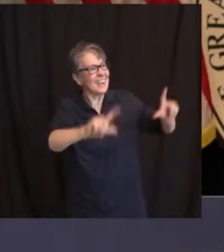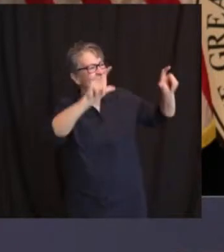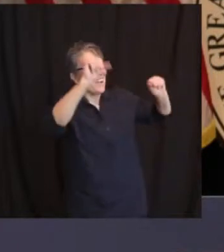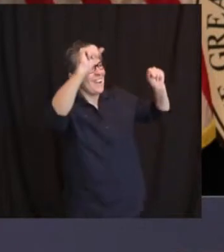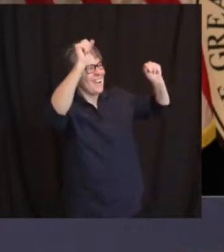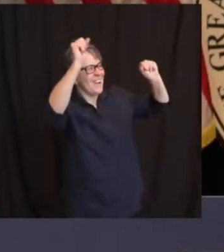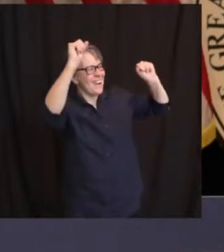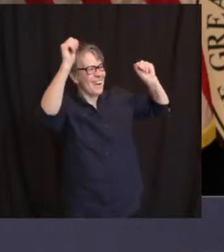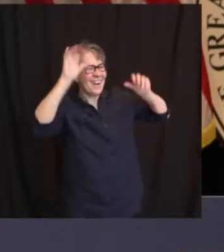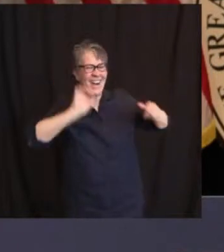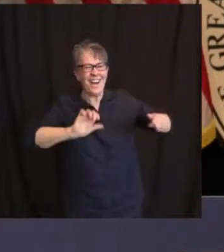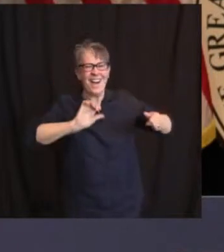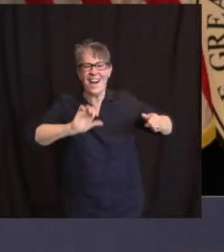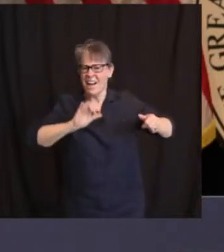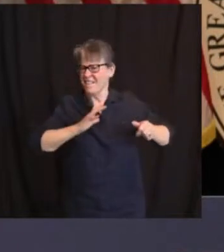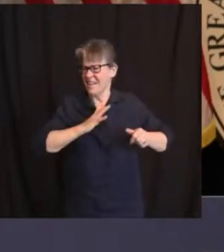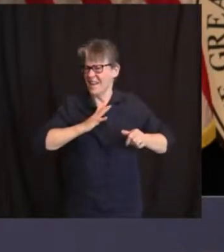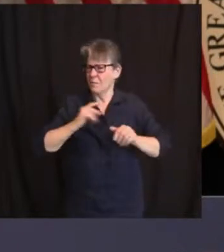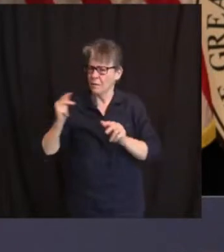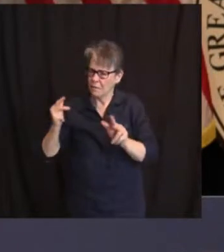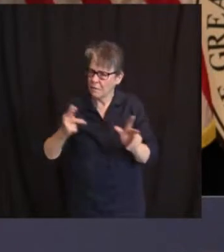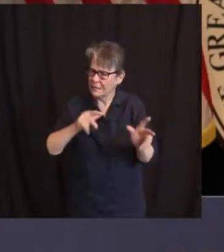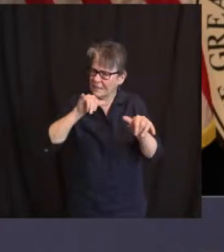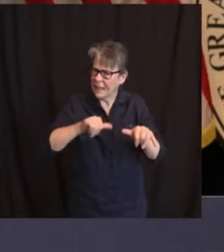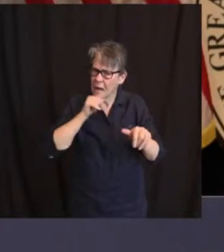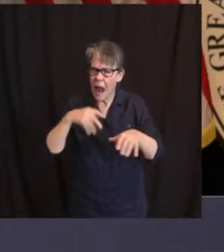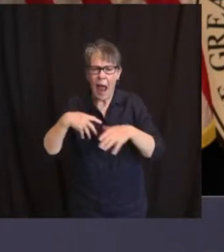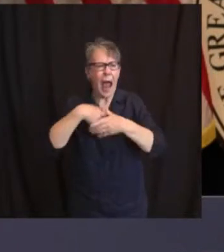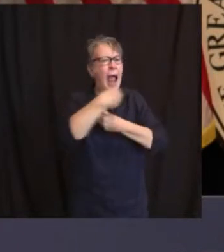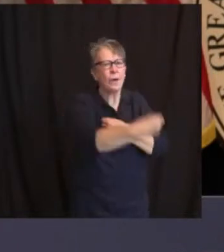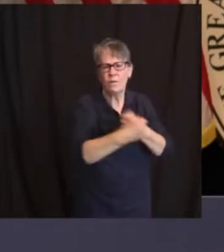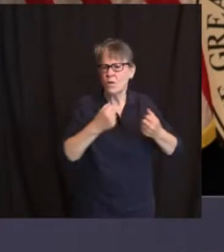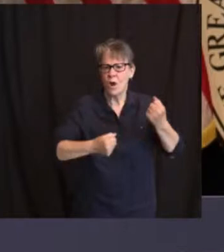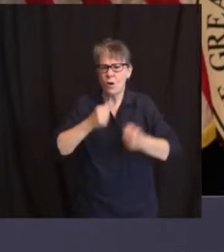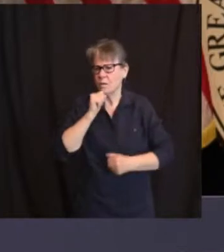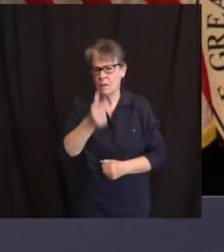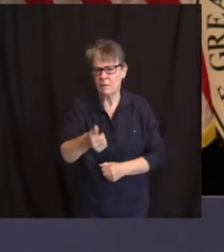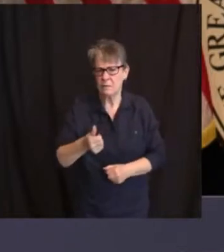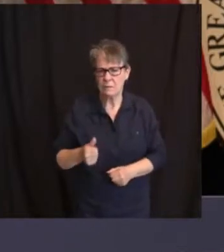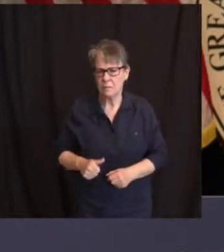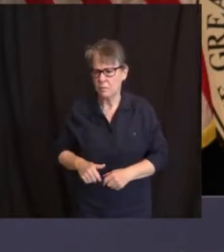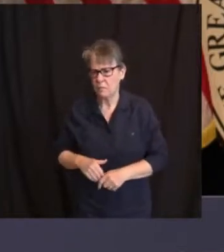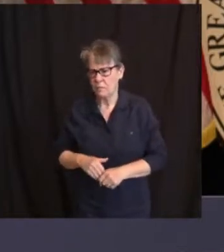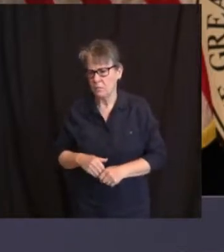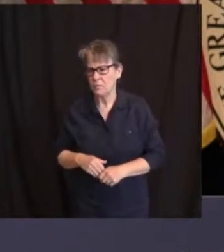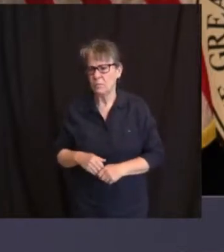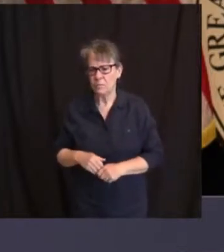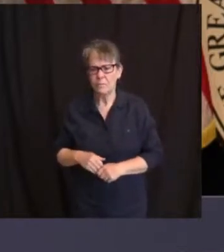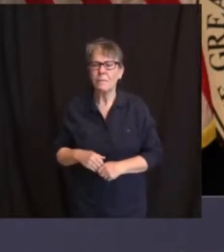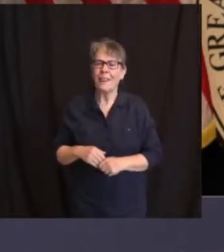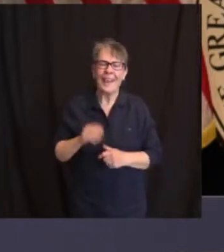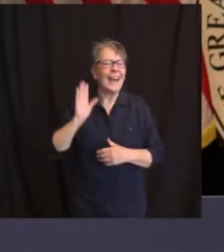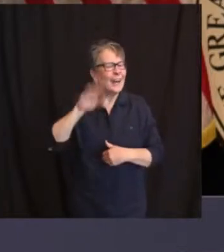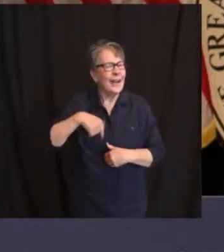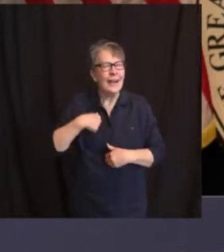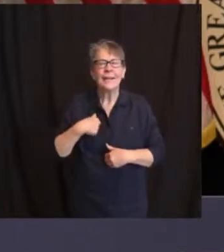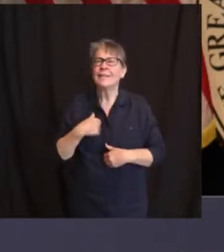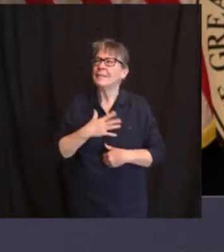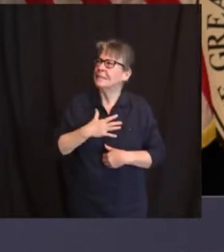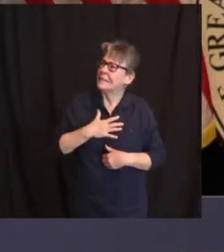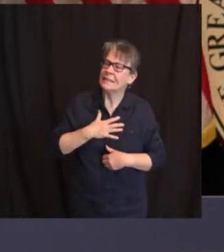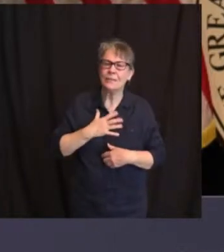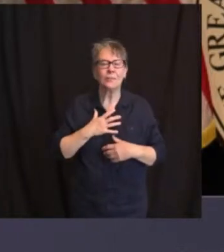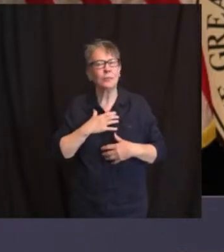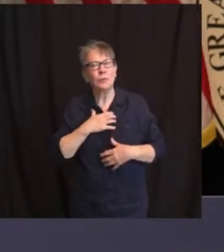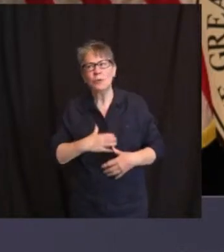gather face-to-face, but we're not there yet. I would hope that by the end of the week we've got guidance on July 7th